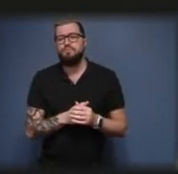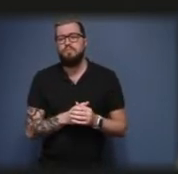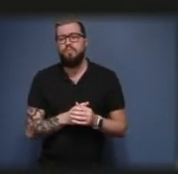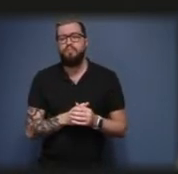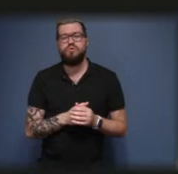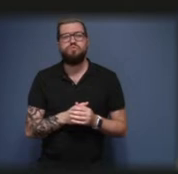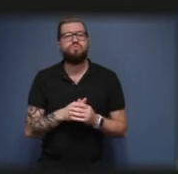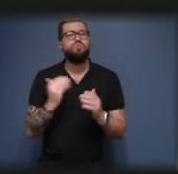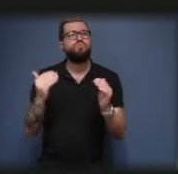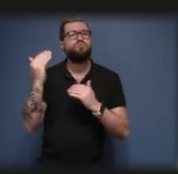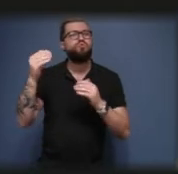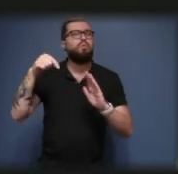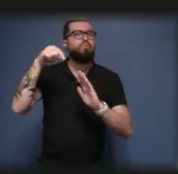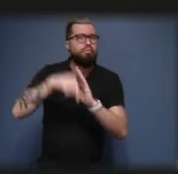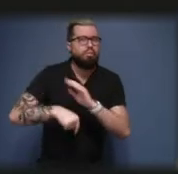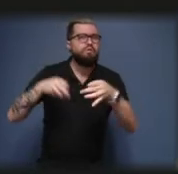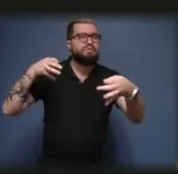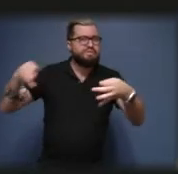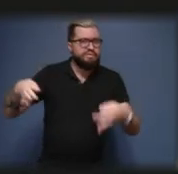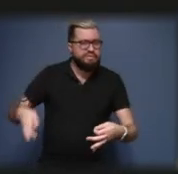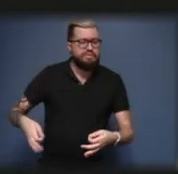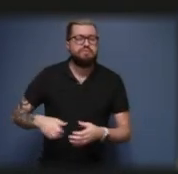too descriptive.